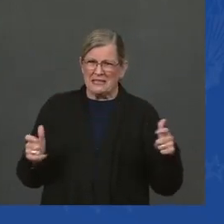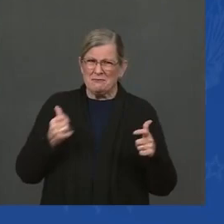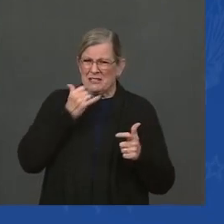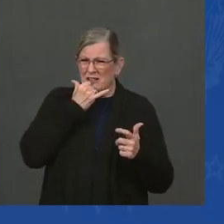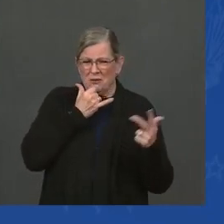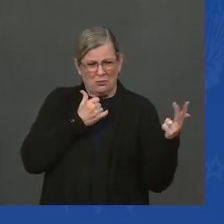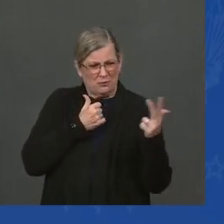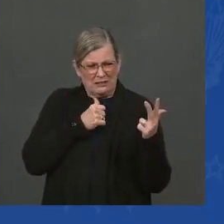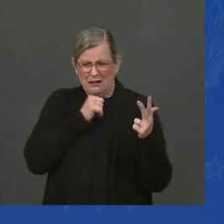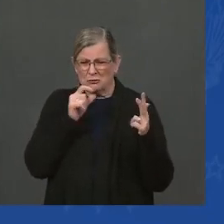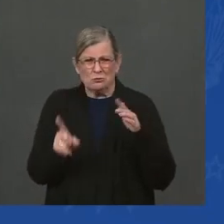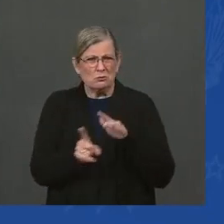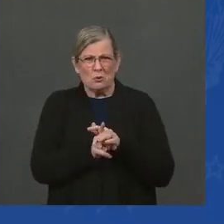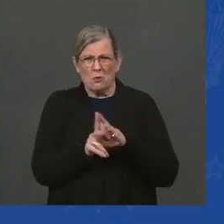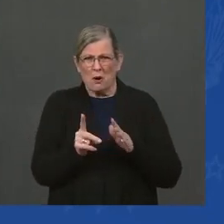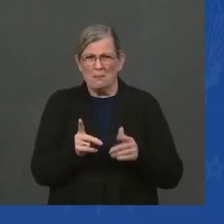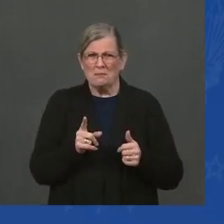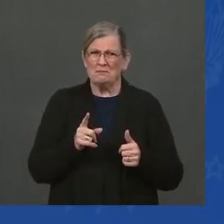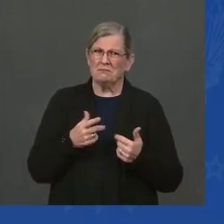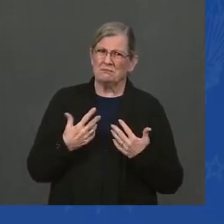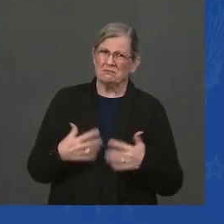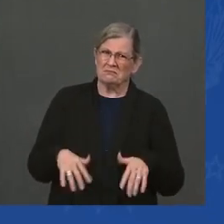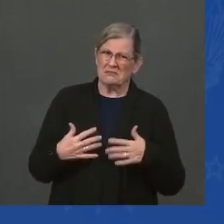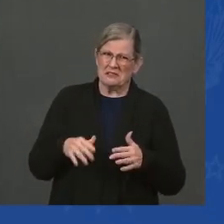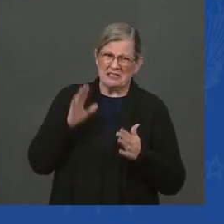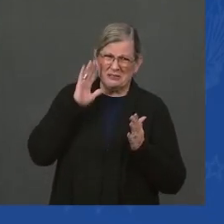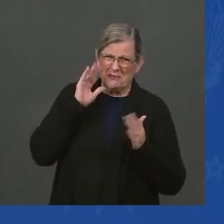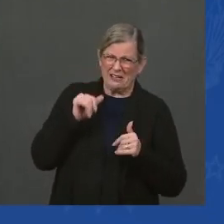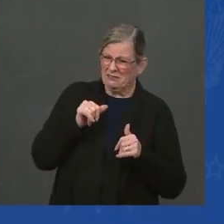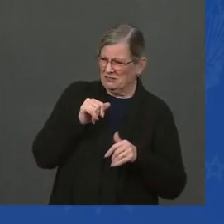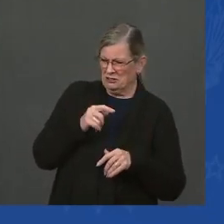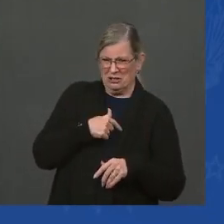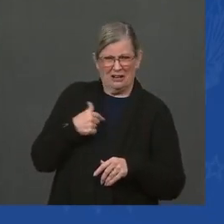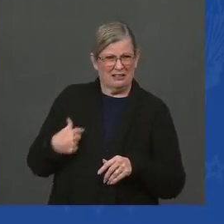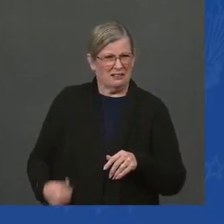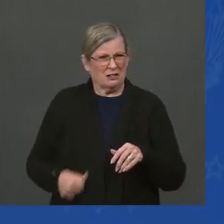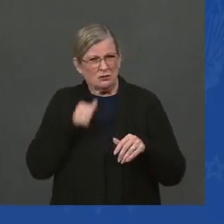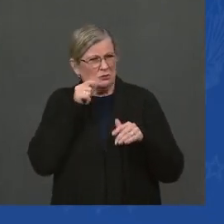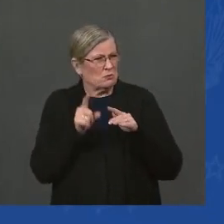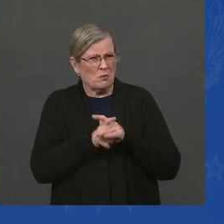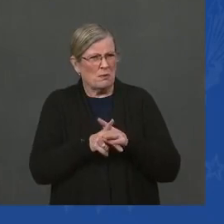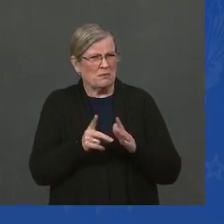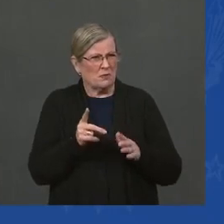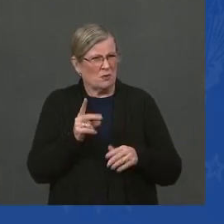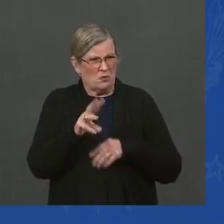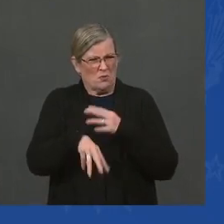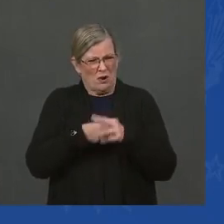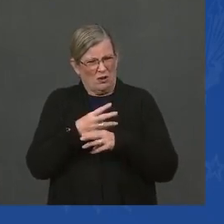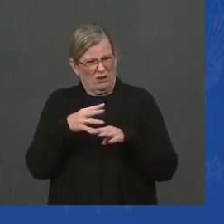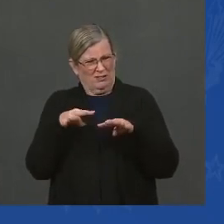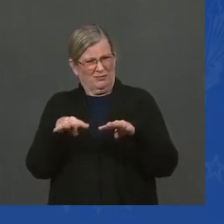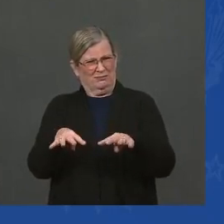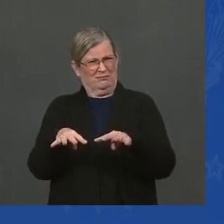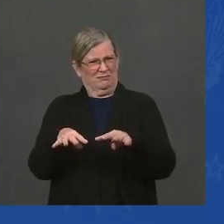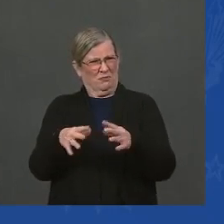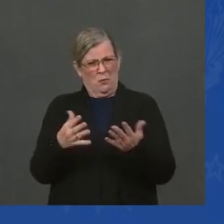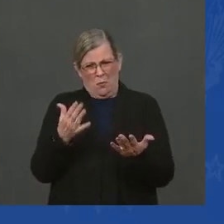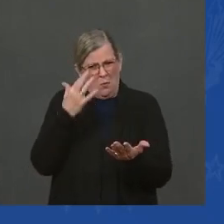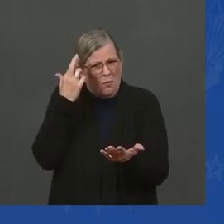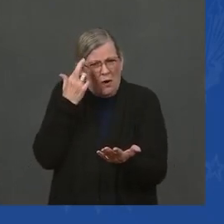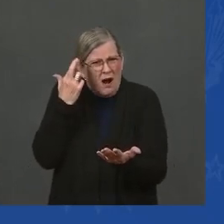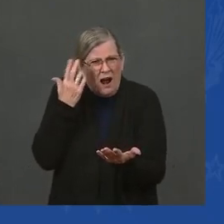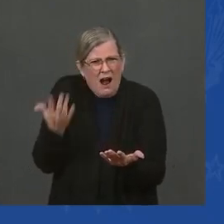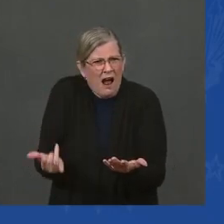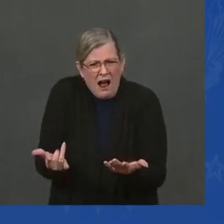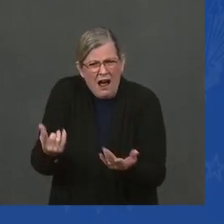to China not showing up. The rest of the world is going to look to China and say, what value added are they providing?